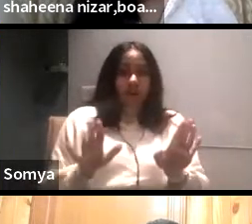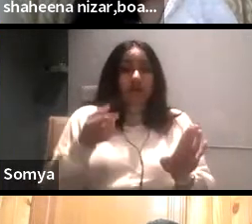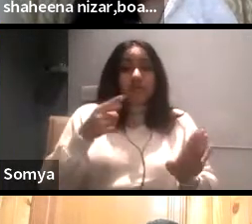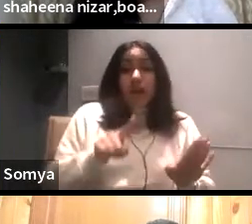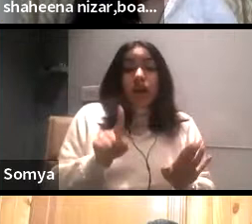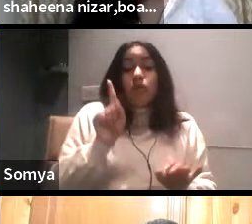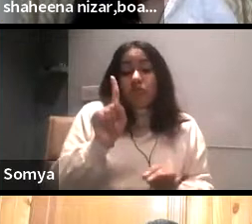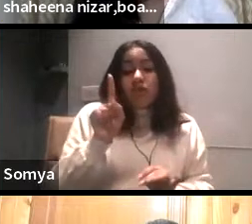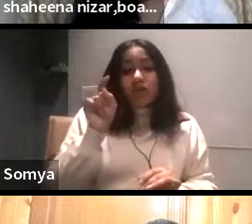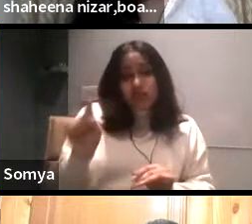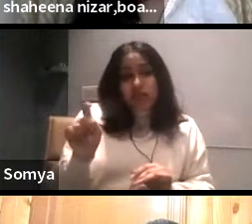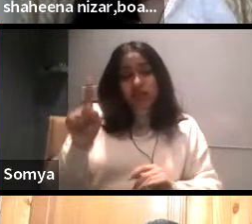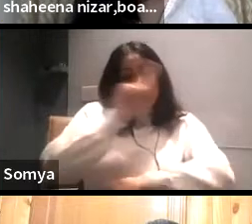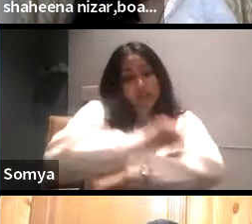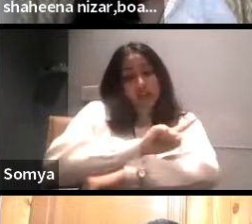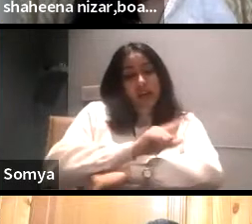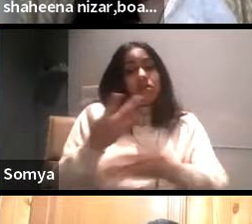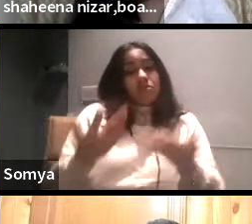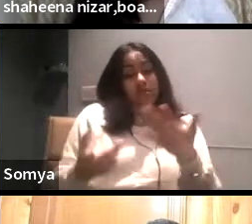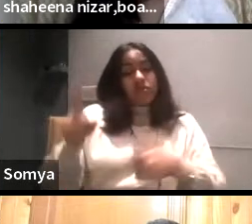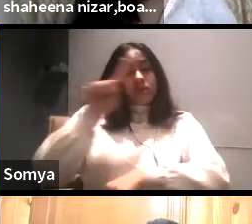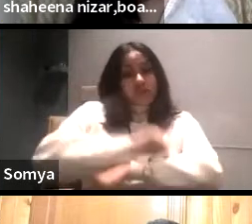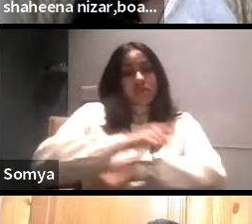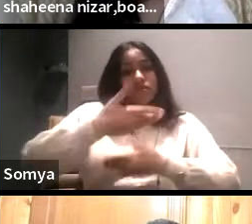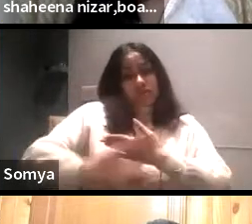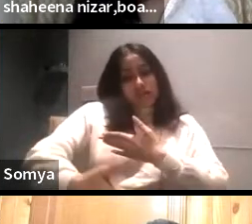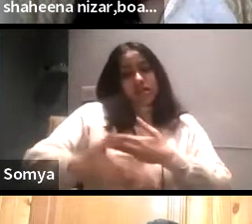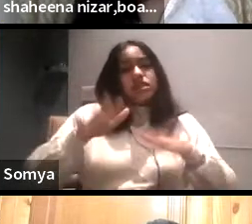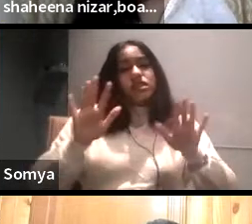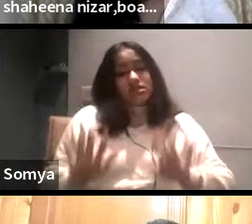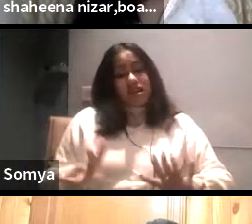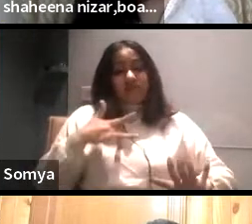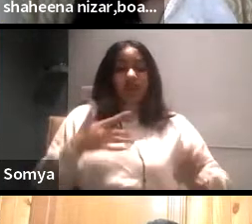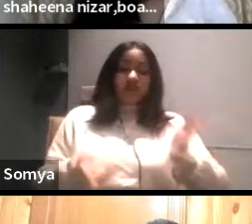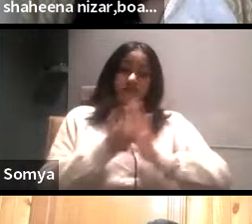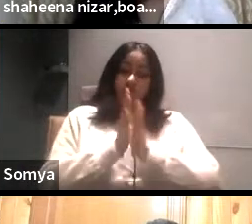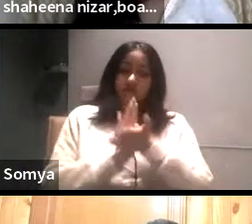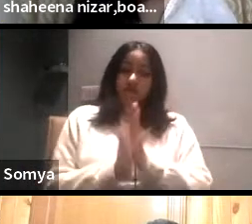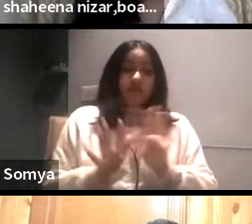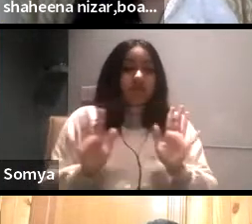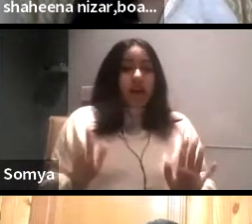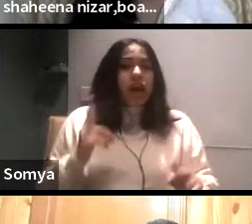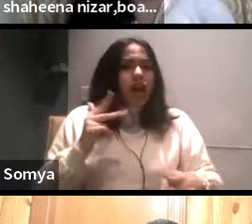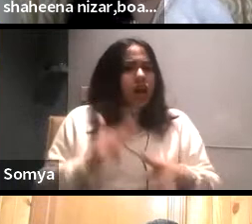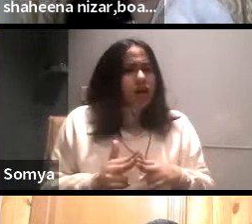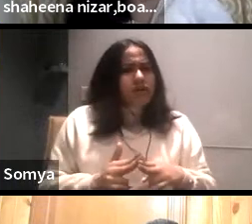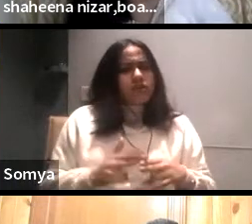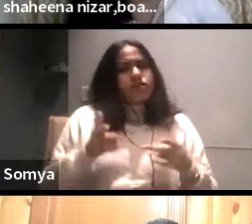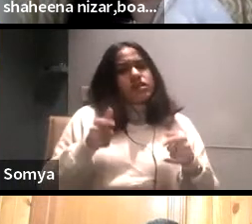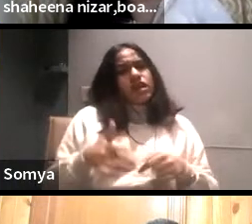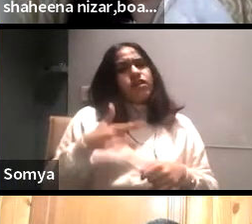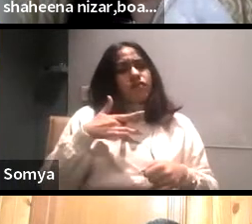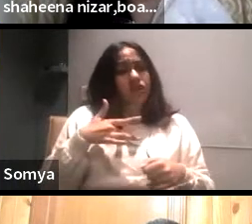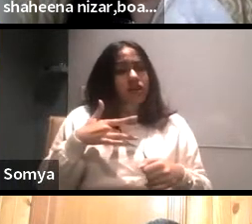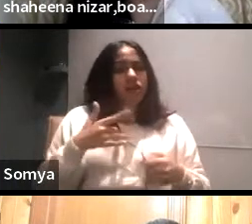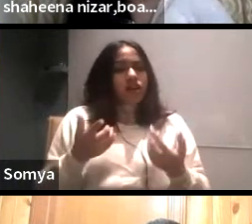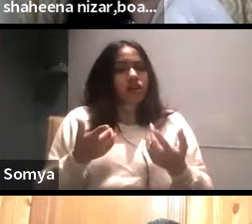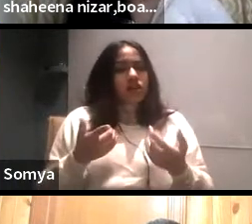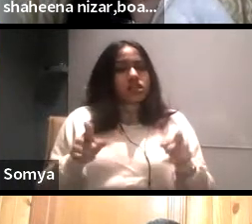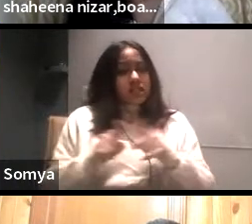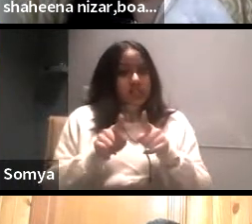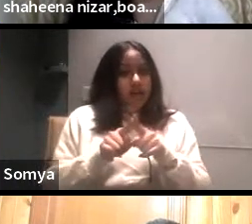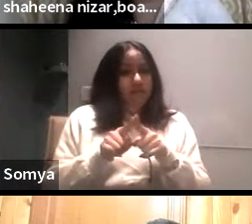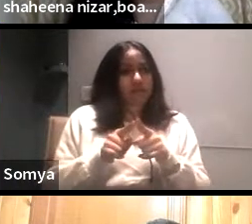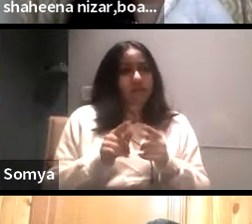of passing is also a challenge. Every day they are facing a challenge, okay? Now, if we get this sort of a feeling to them,